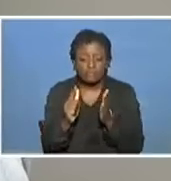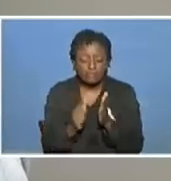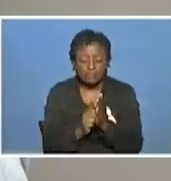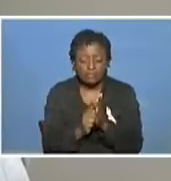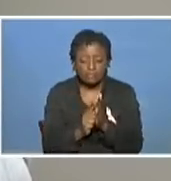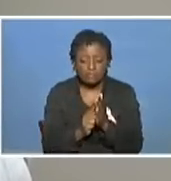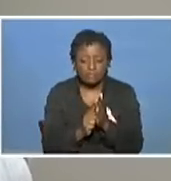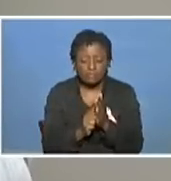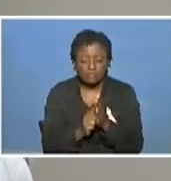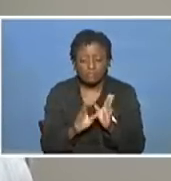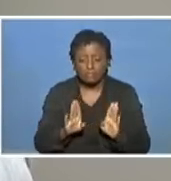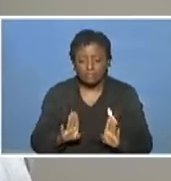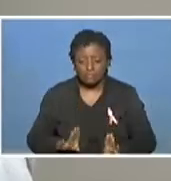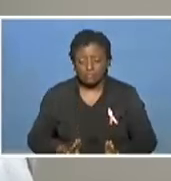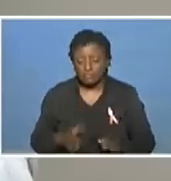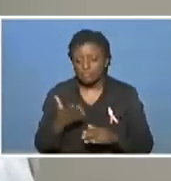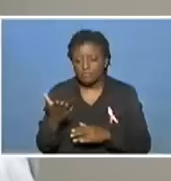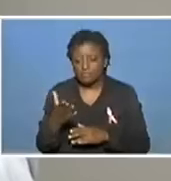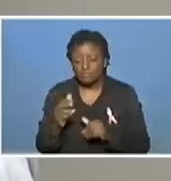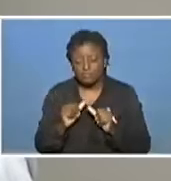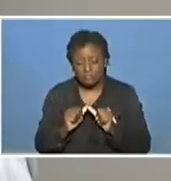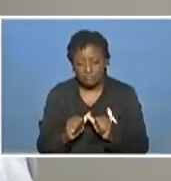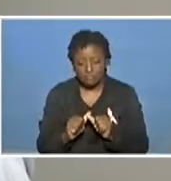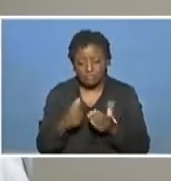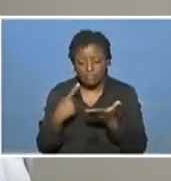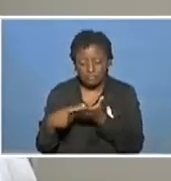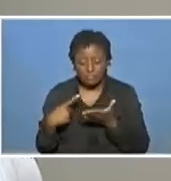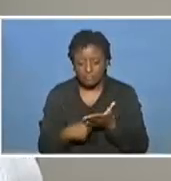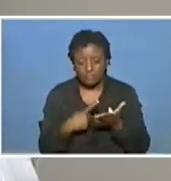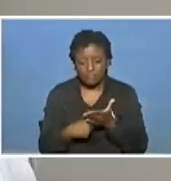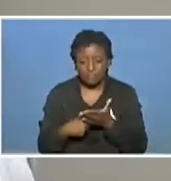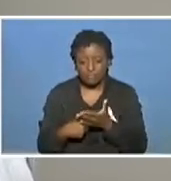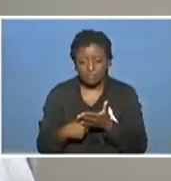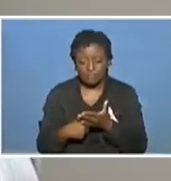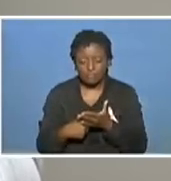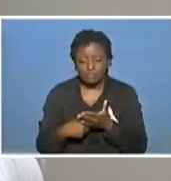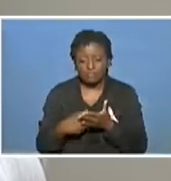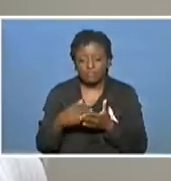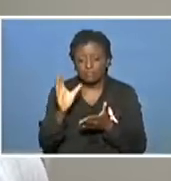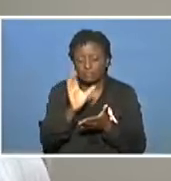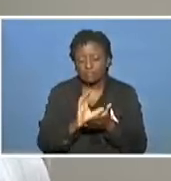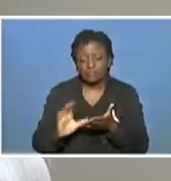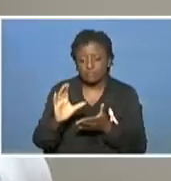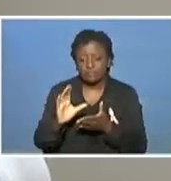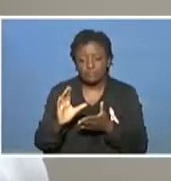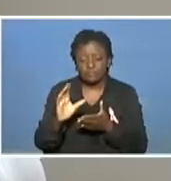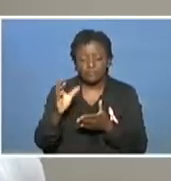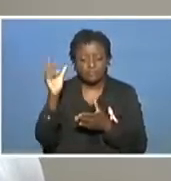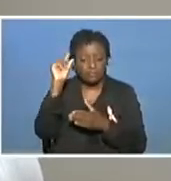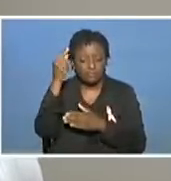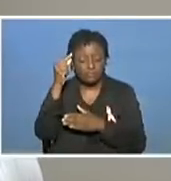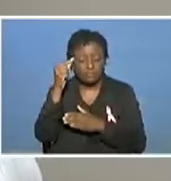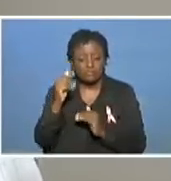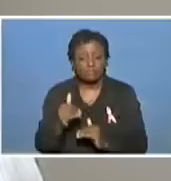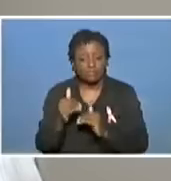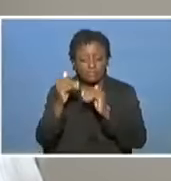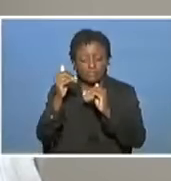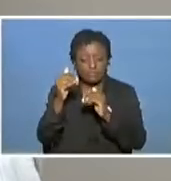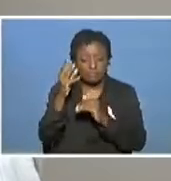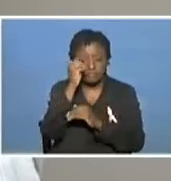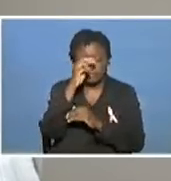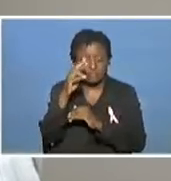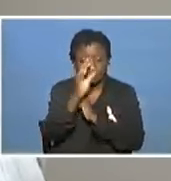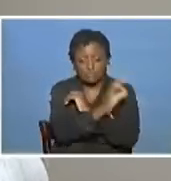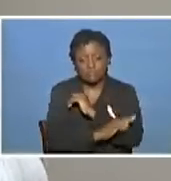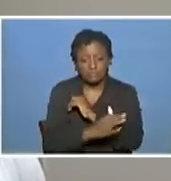and discussed at the highest level of central government. Minister of Foreign Affairs, the Honorable Fred Mitchell, telling ZNS News